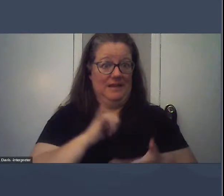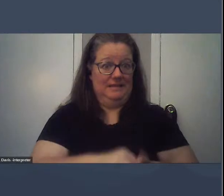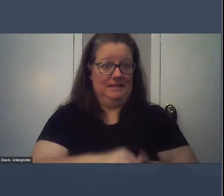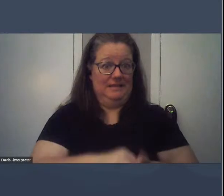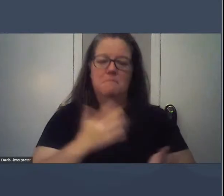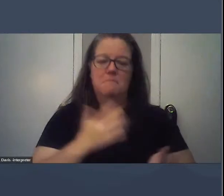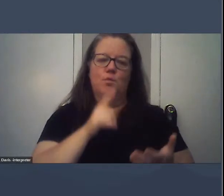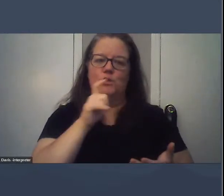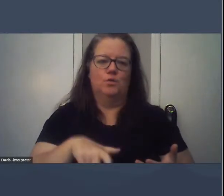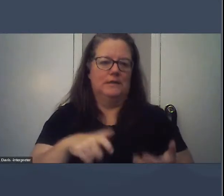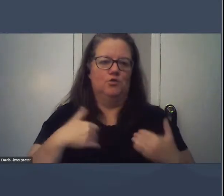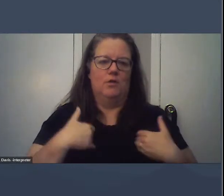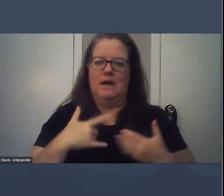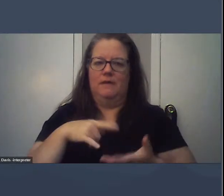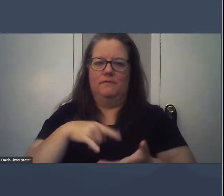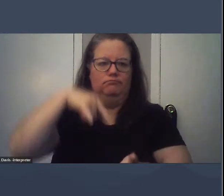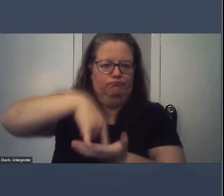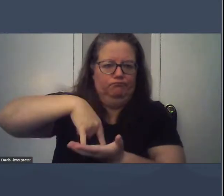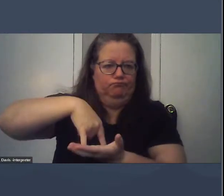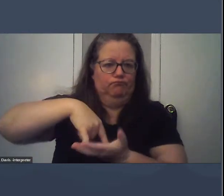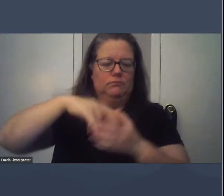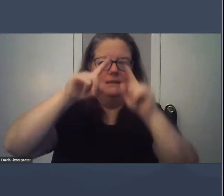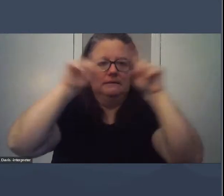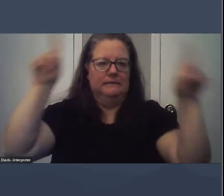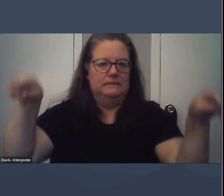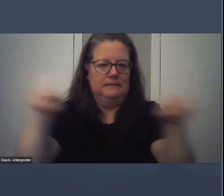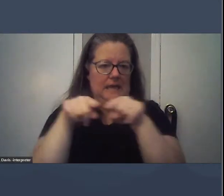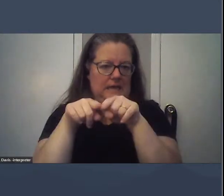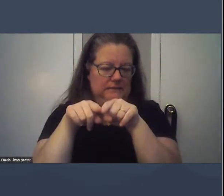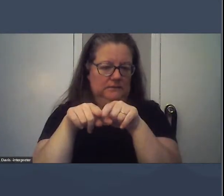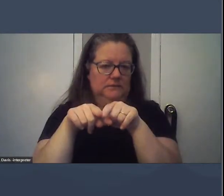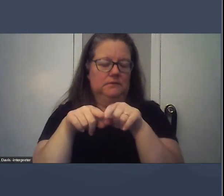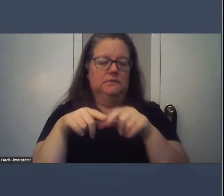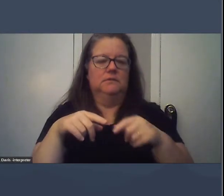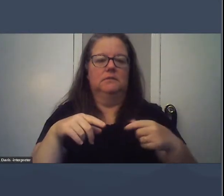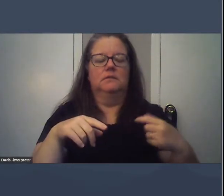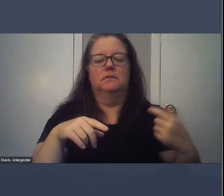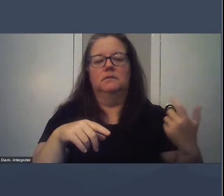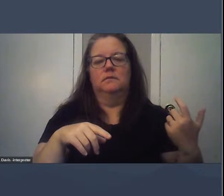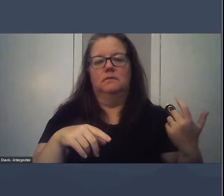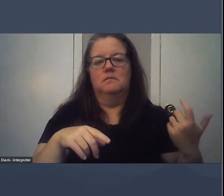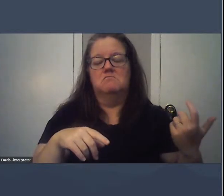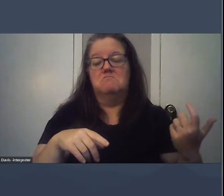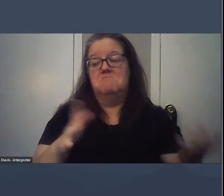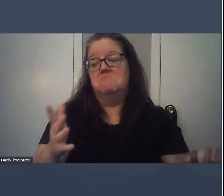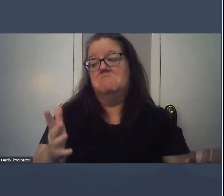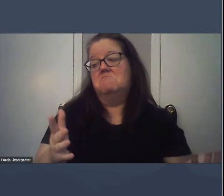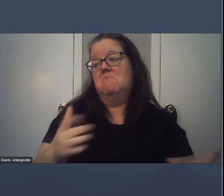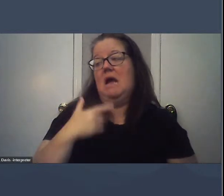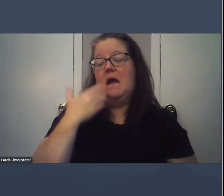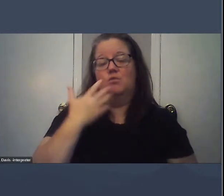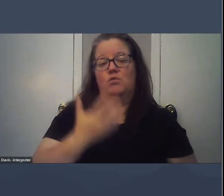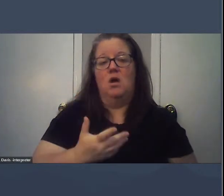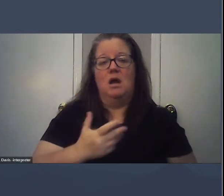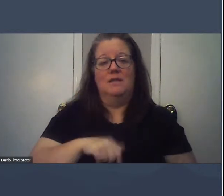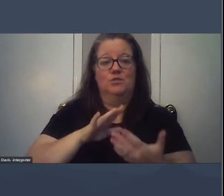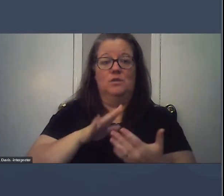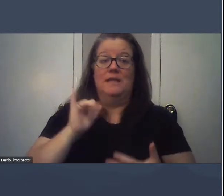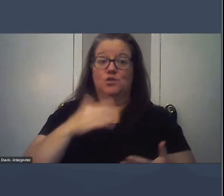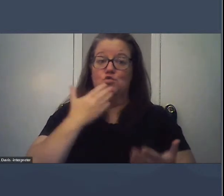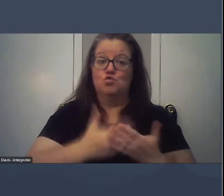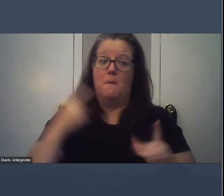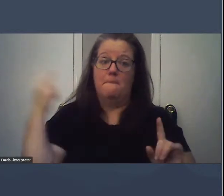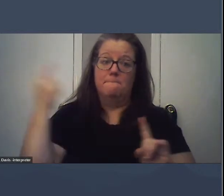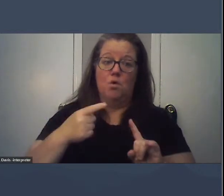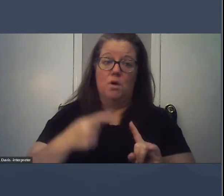put signs up. I just like your comments or thoughts on that. Well, I don't know. I'll let them address that too. That's a good point. But I will